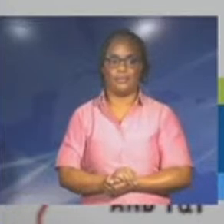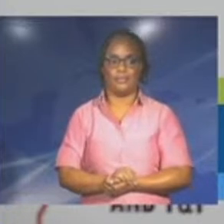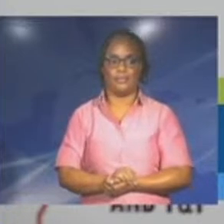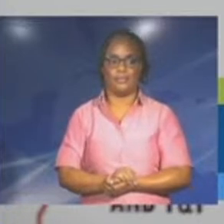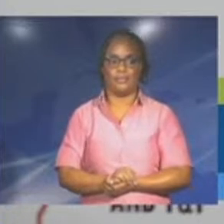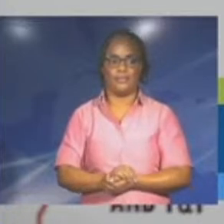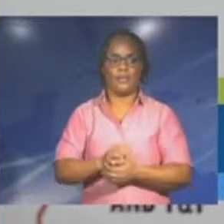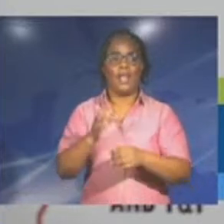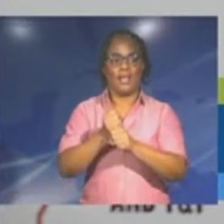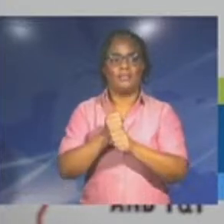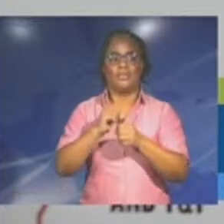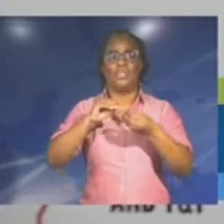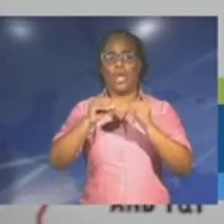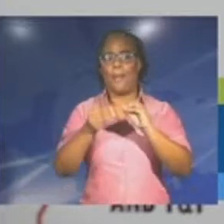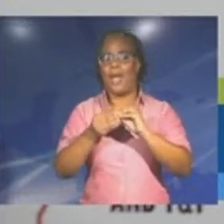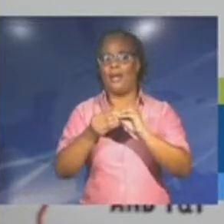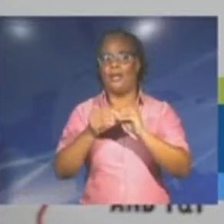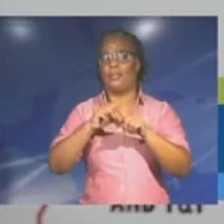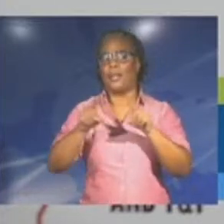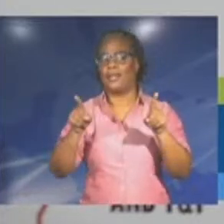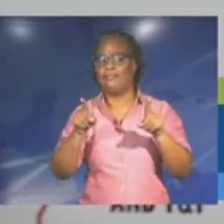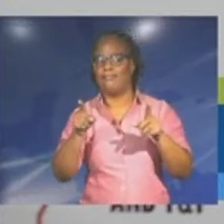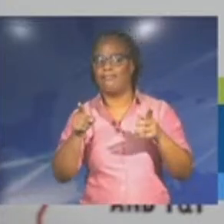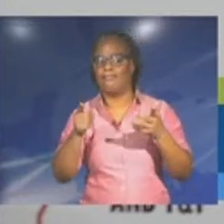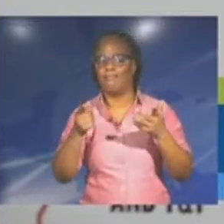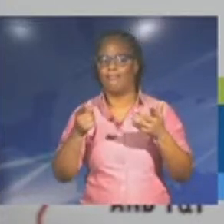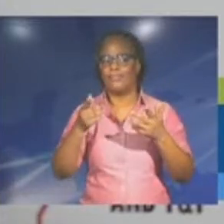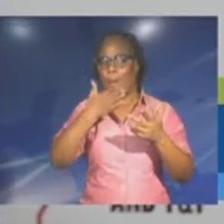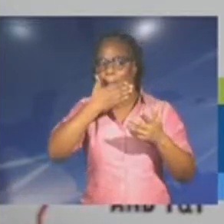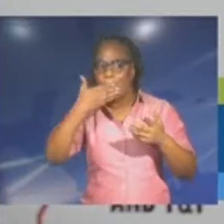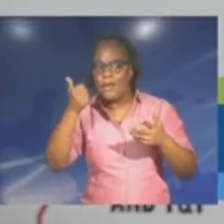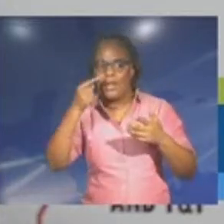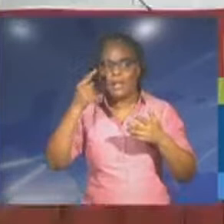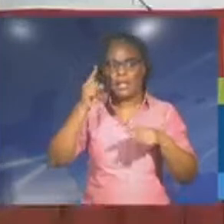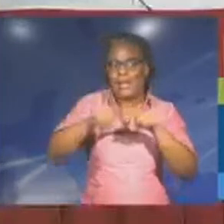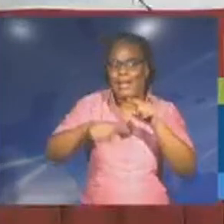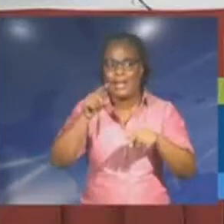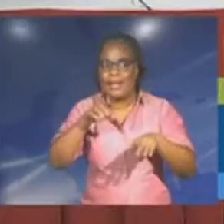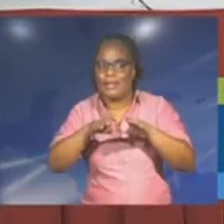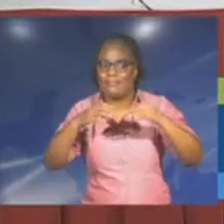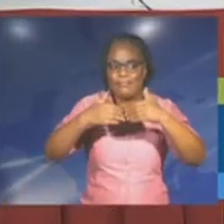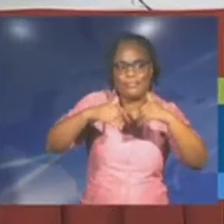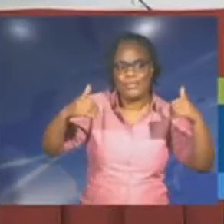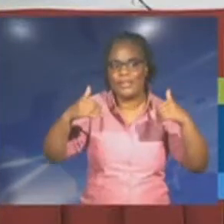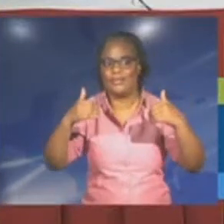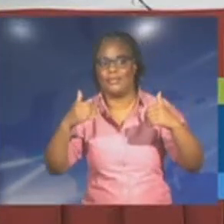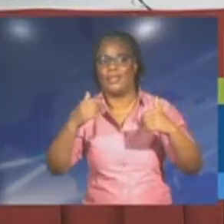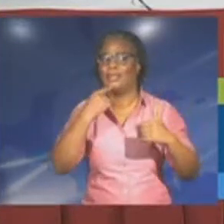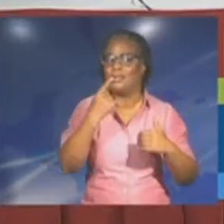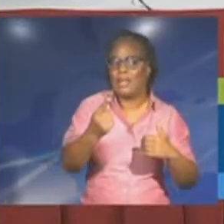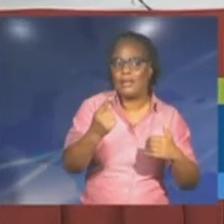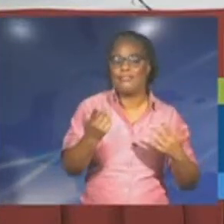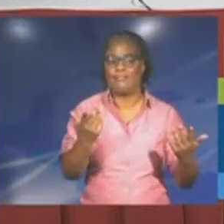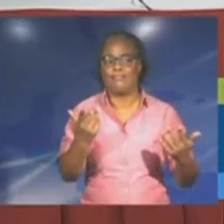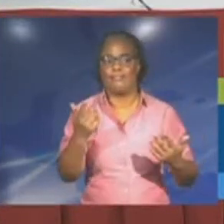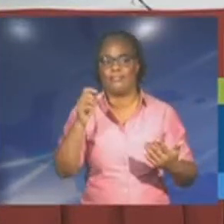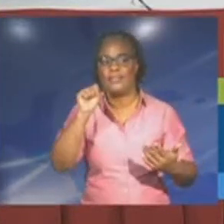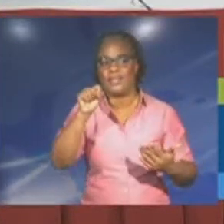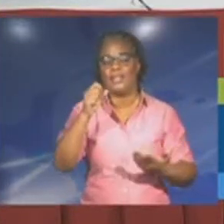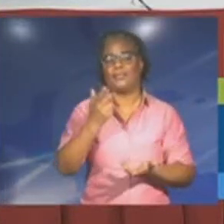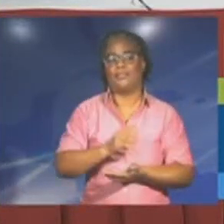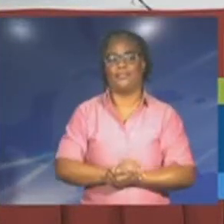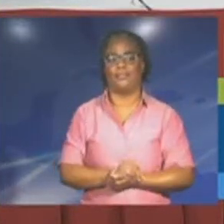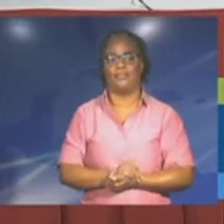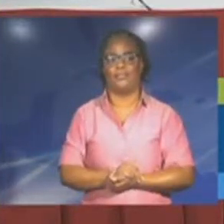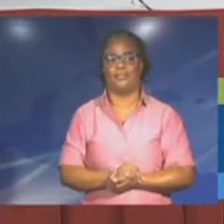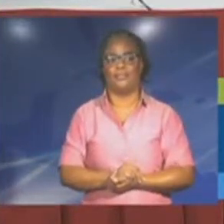this press conference to see if I could download it. Okay? Thank you. Thanks, Minister. TTT, we are ready for your